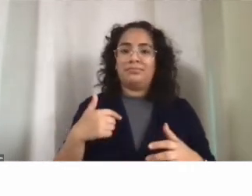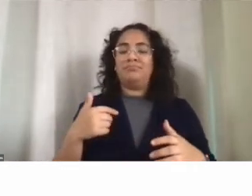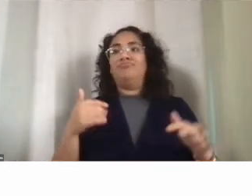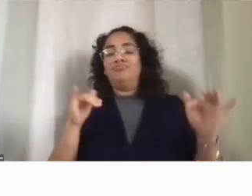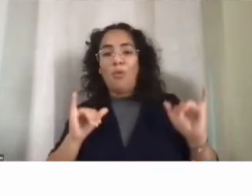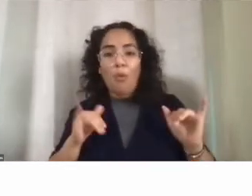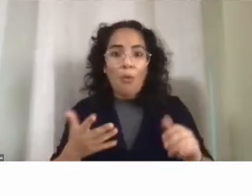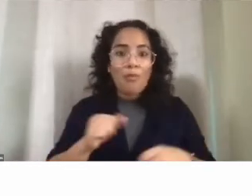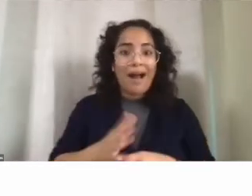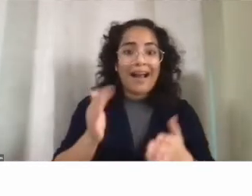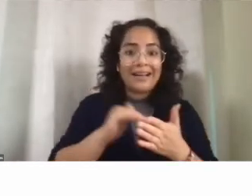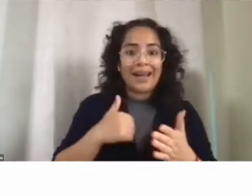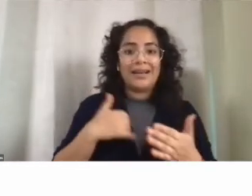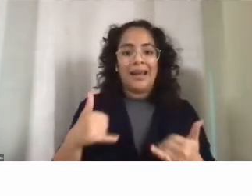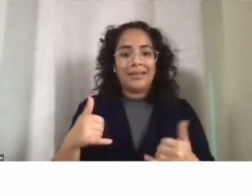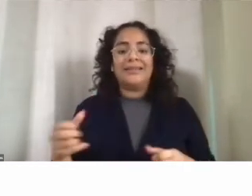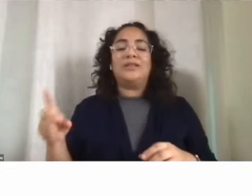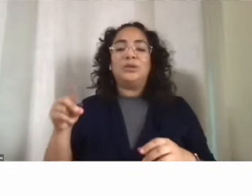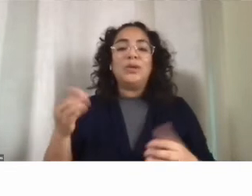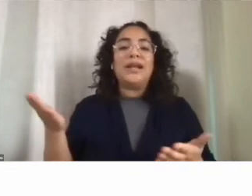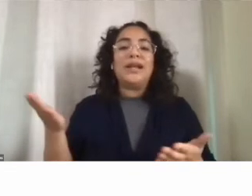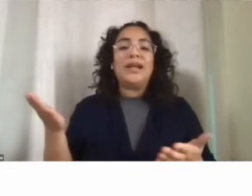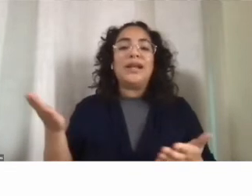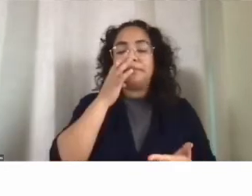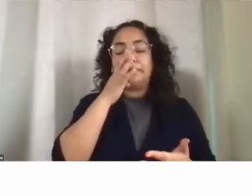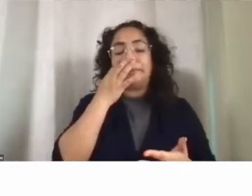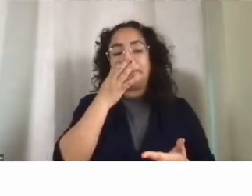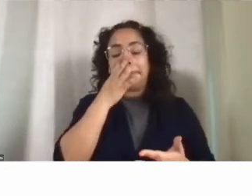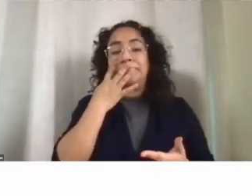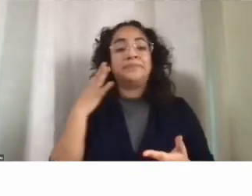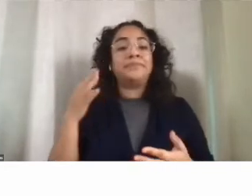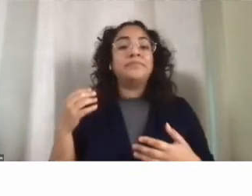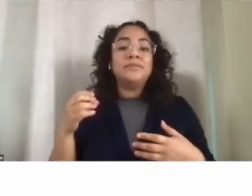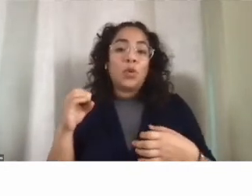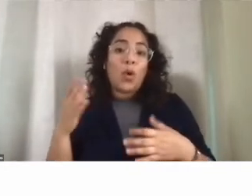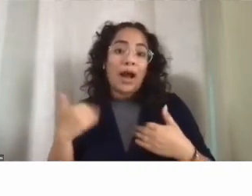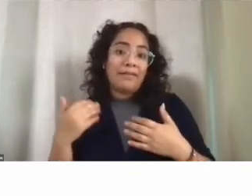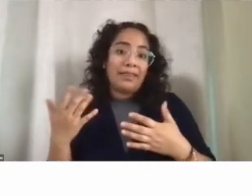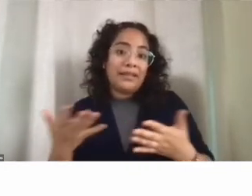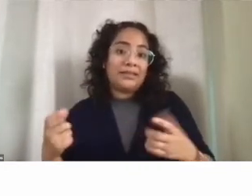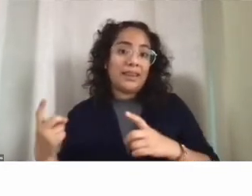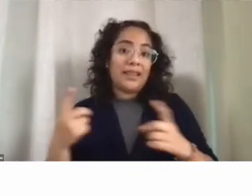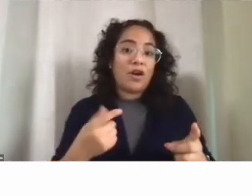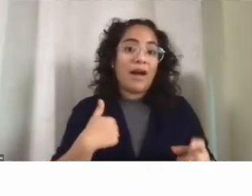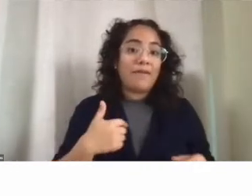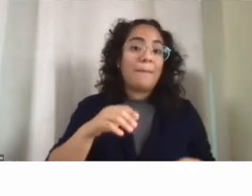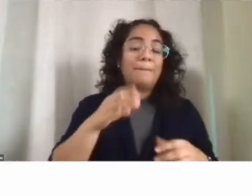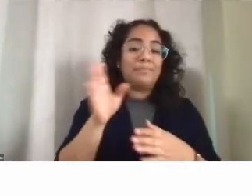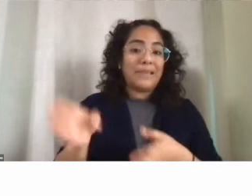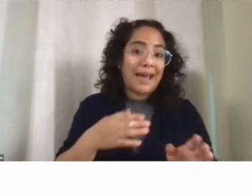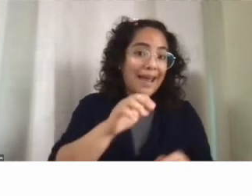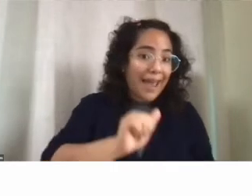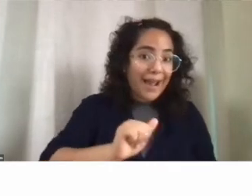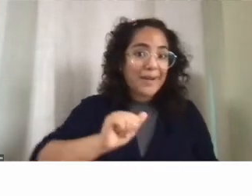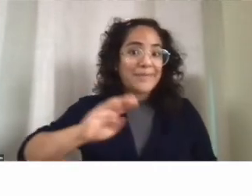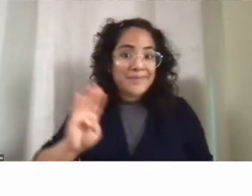A and plan B in case you can't have things delivered and you need someone to assist you with going to the pharmacy